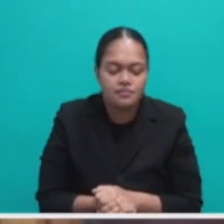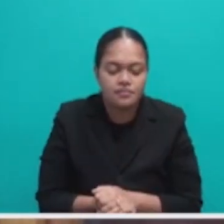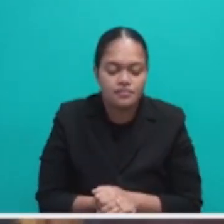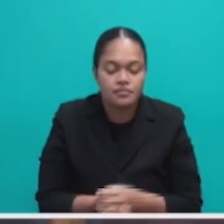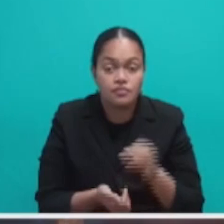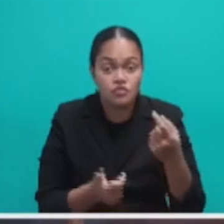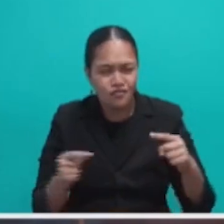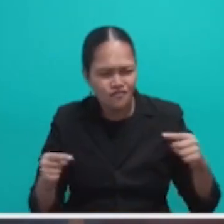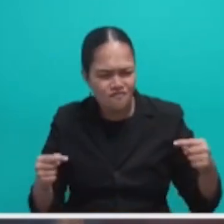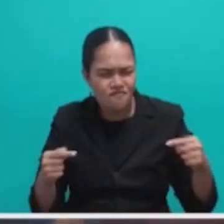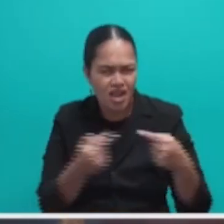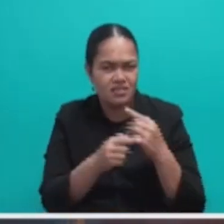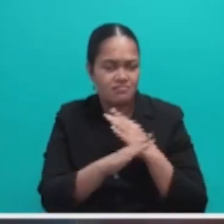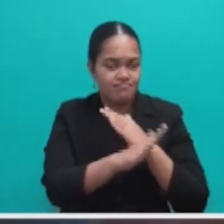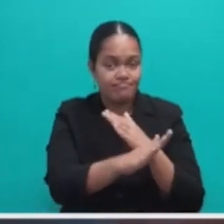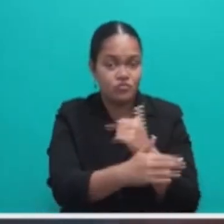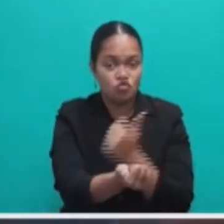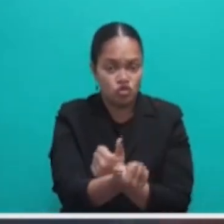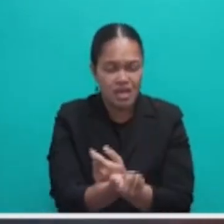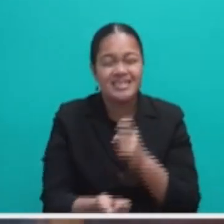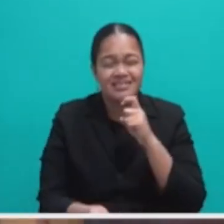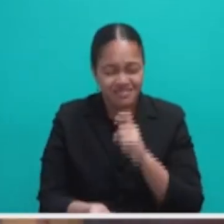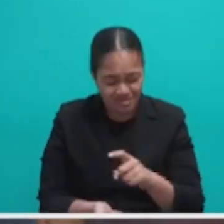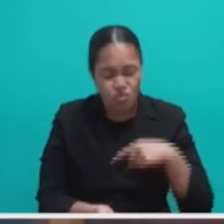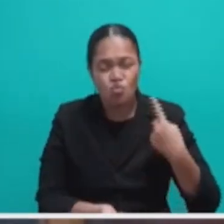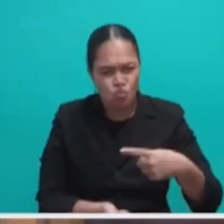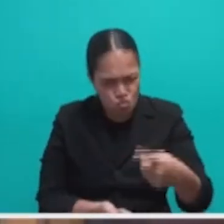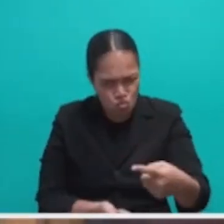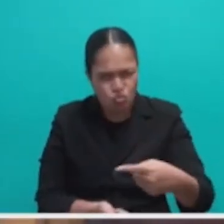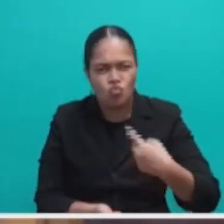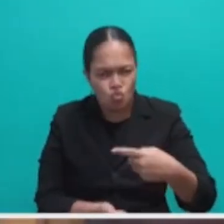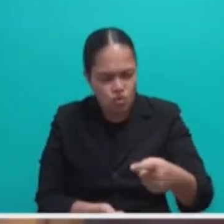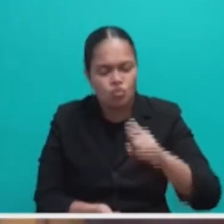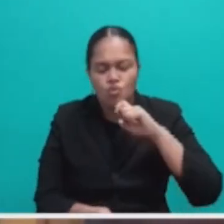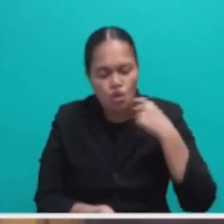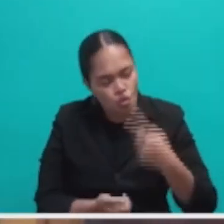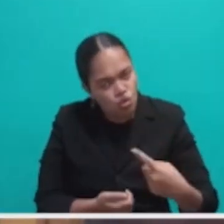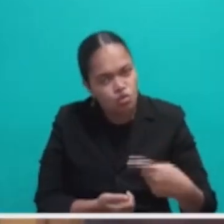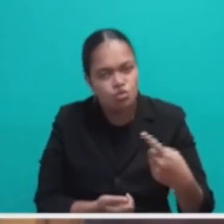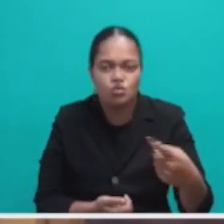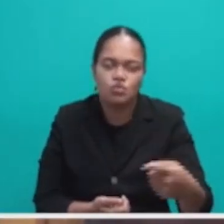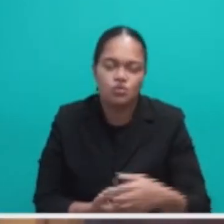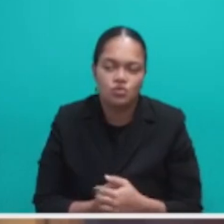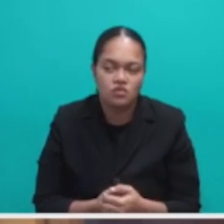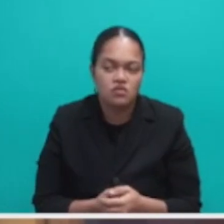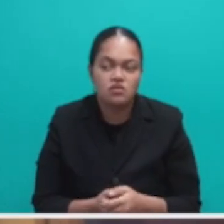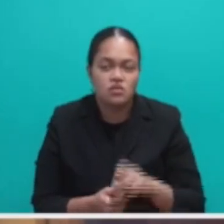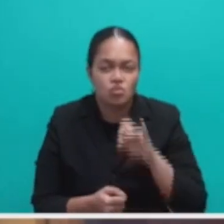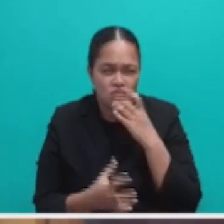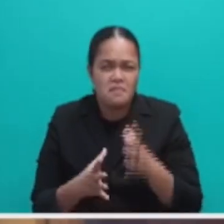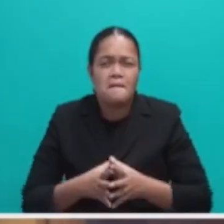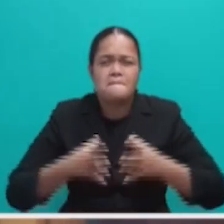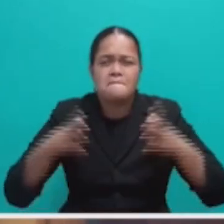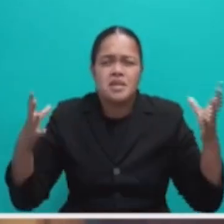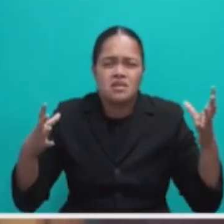The fight against drug is and will continue to be an ongoing operation, and it will be a big chunk